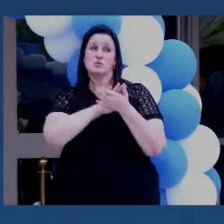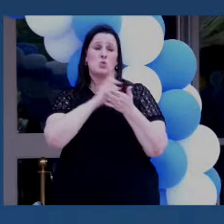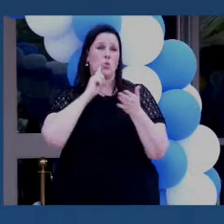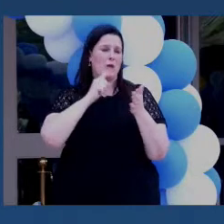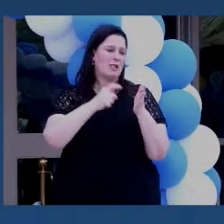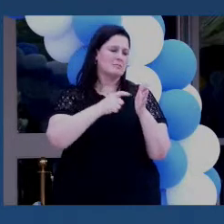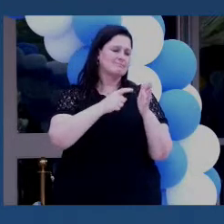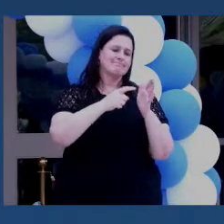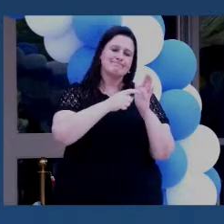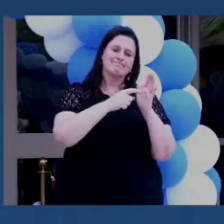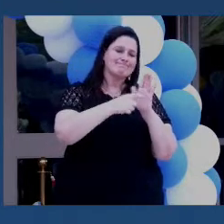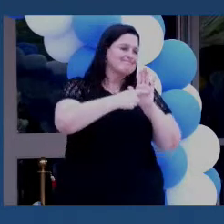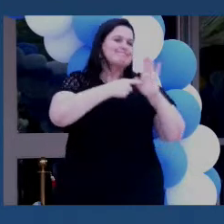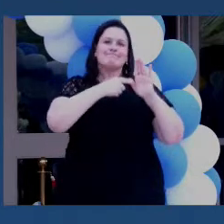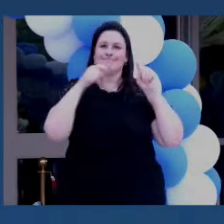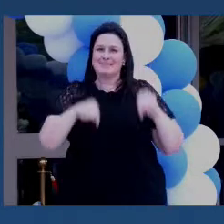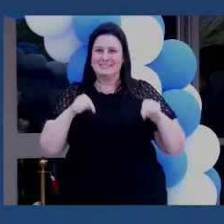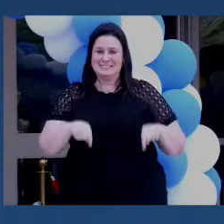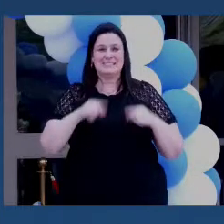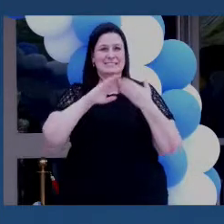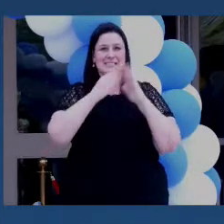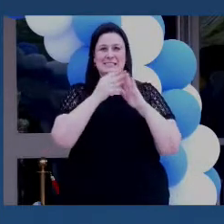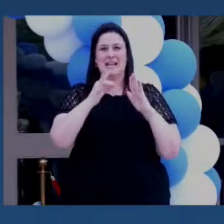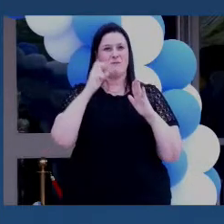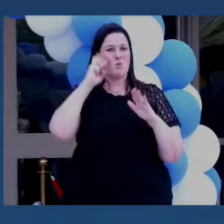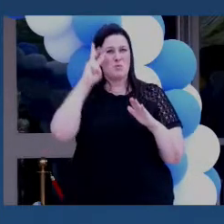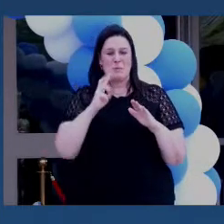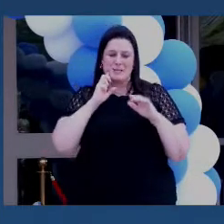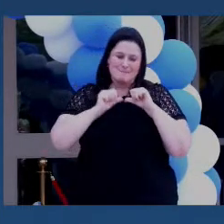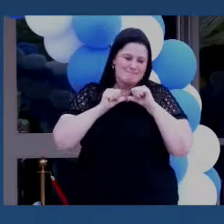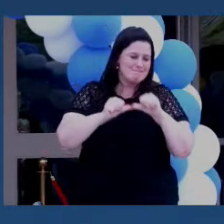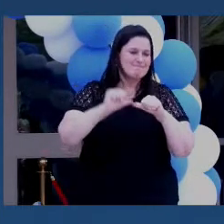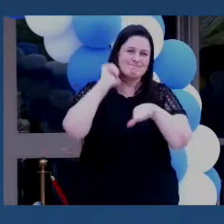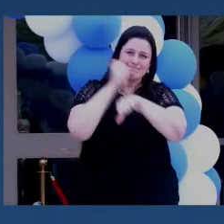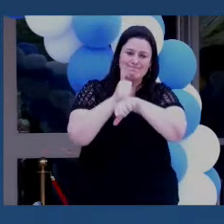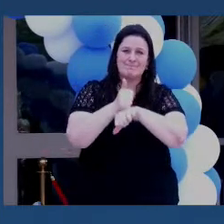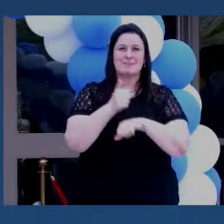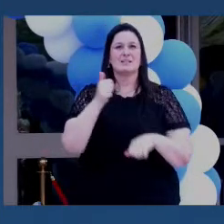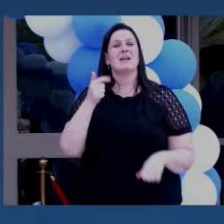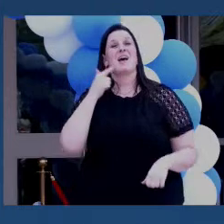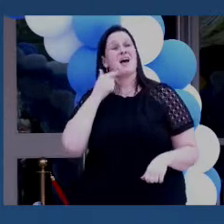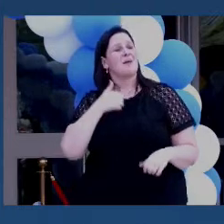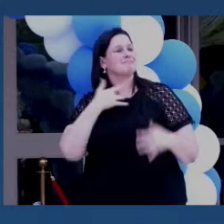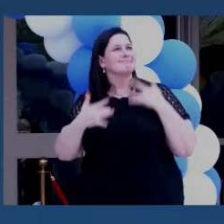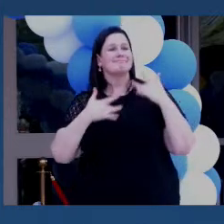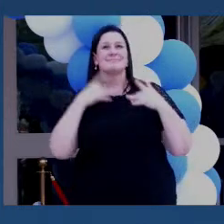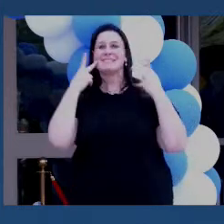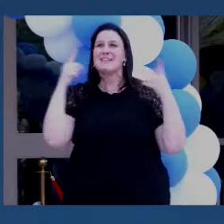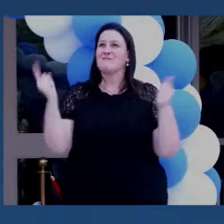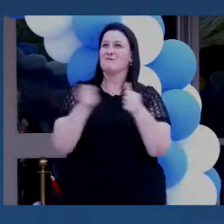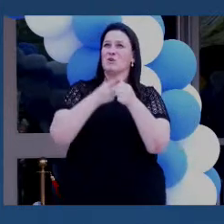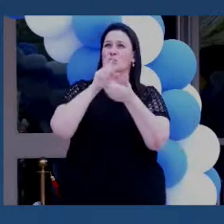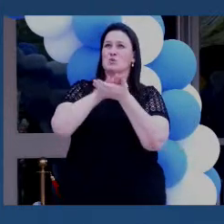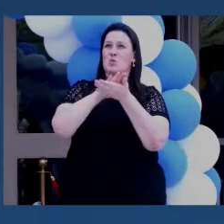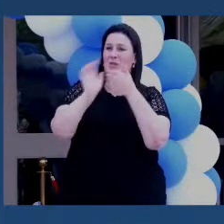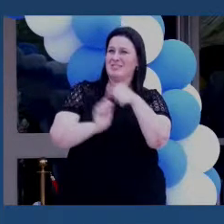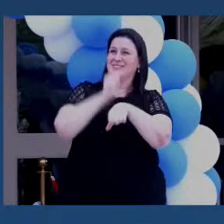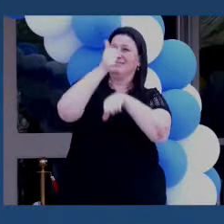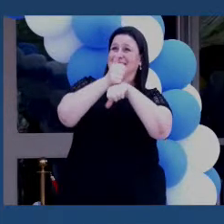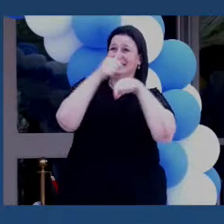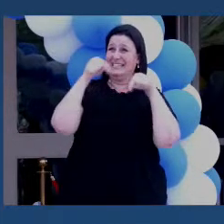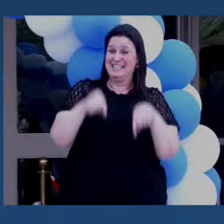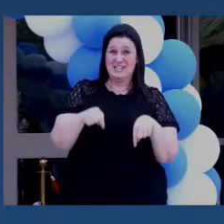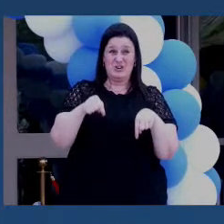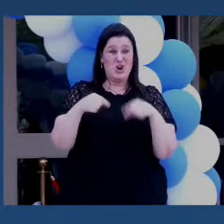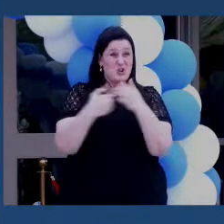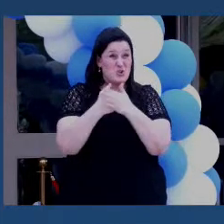Wilmington. I am so thrilled to see this school, the first newly constructed school in the city of Wilmington in decades, to